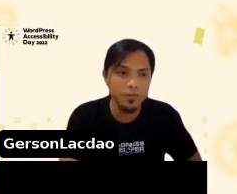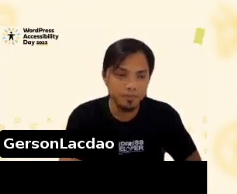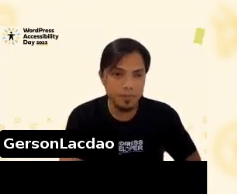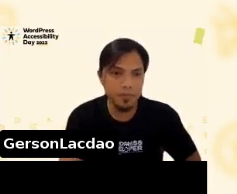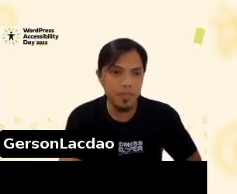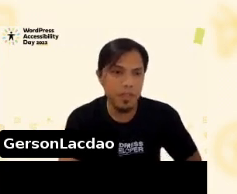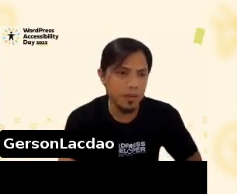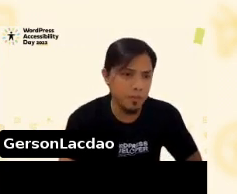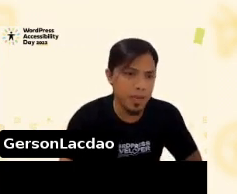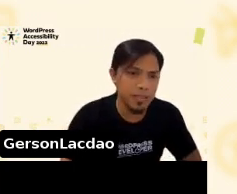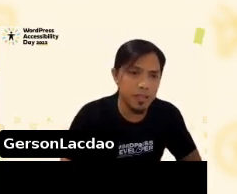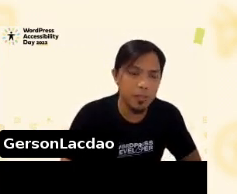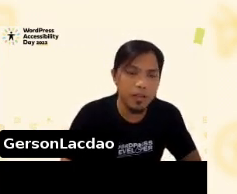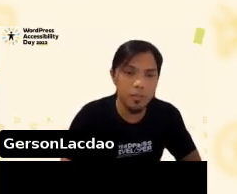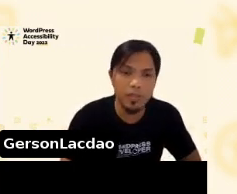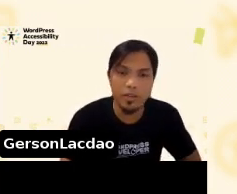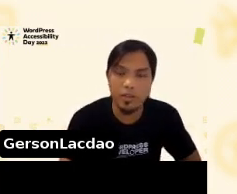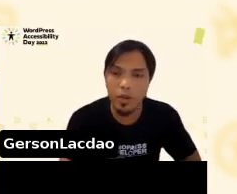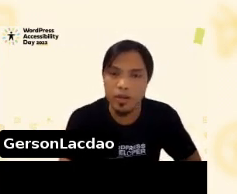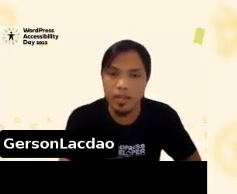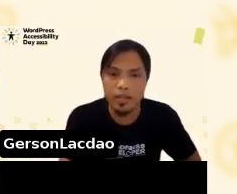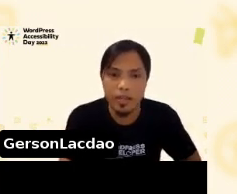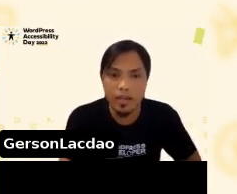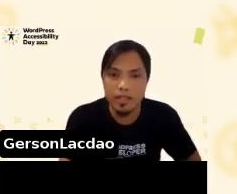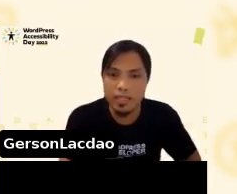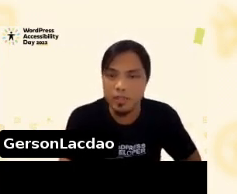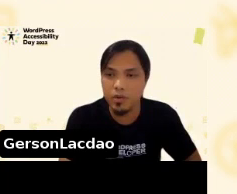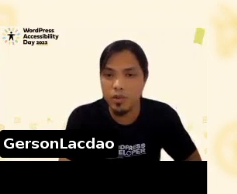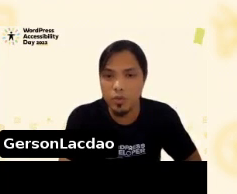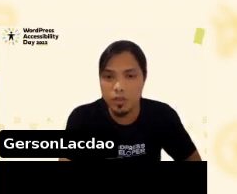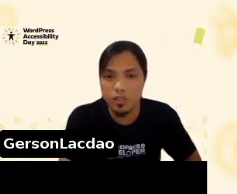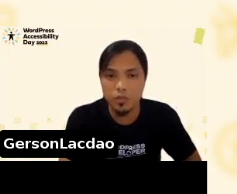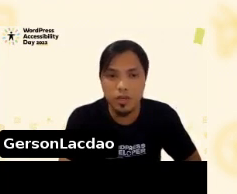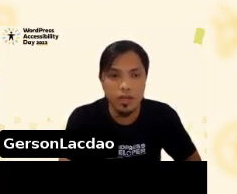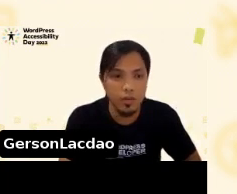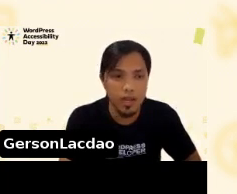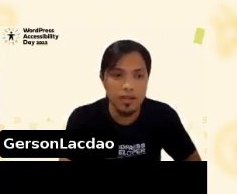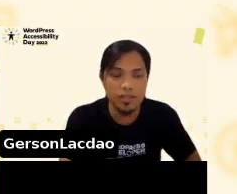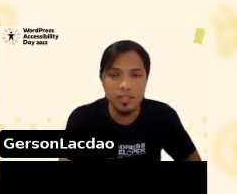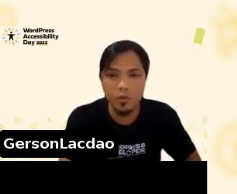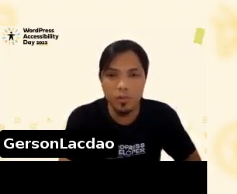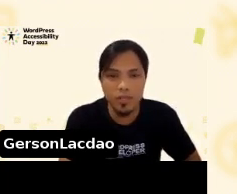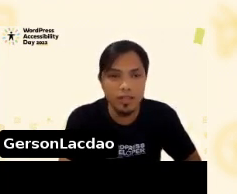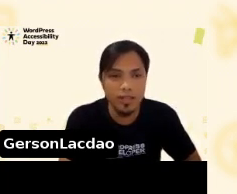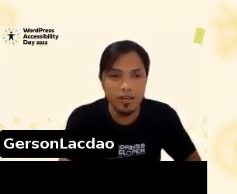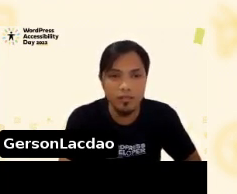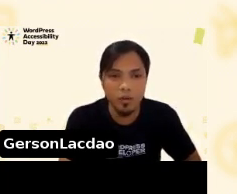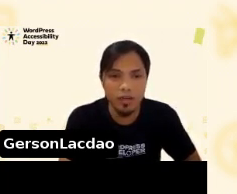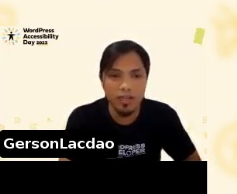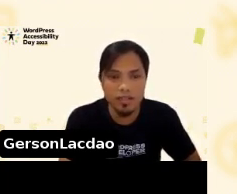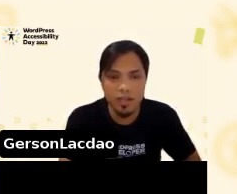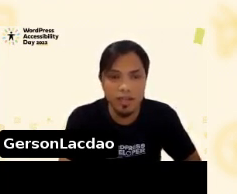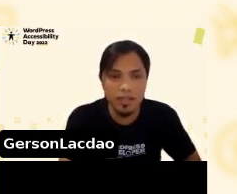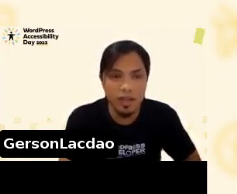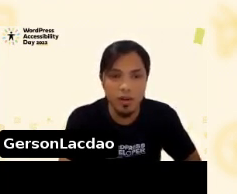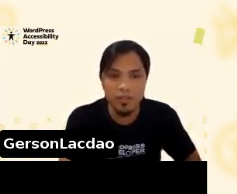know, AIR is a global competition wherein teams around the world create an accessible website for